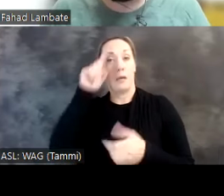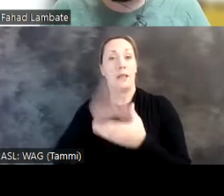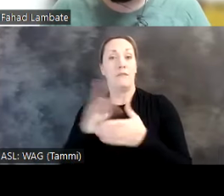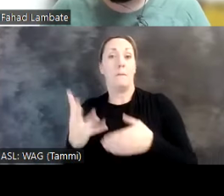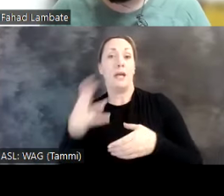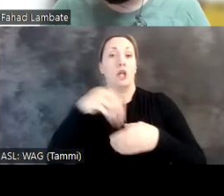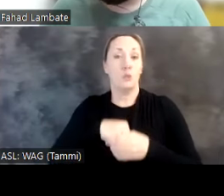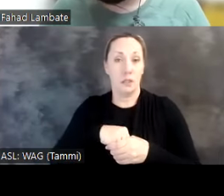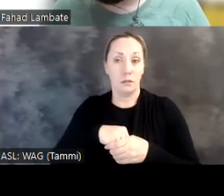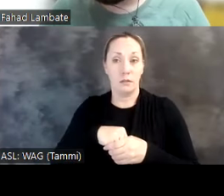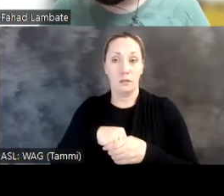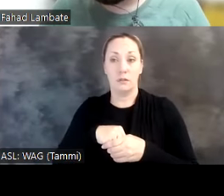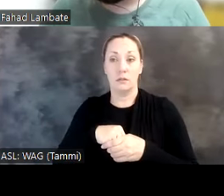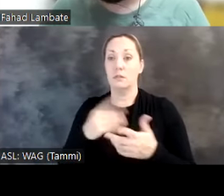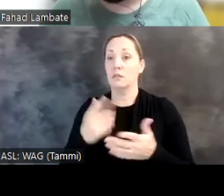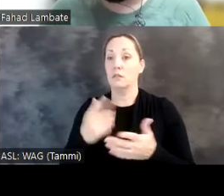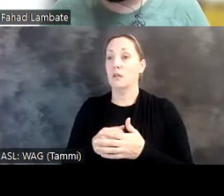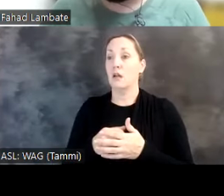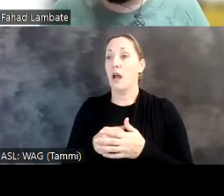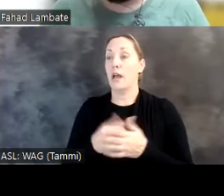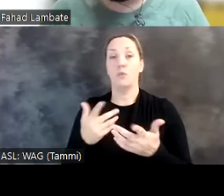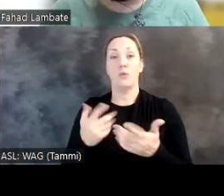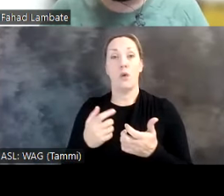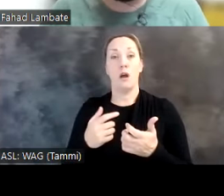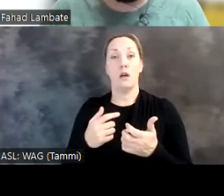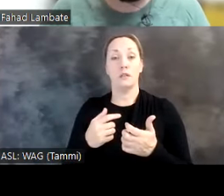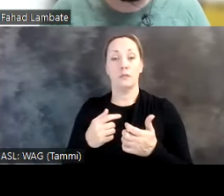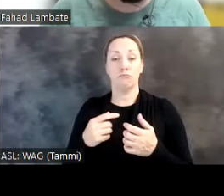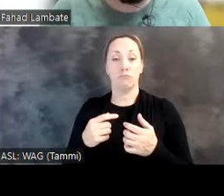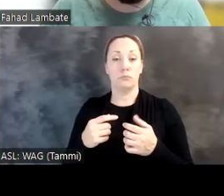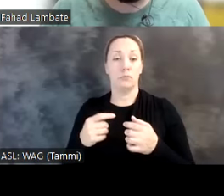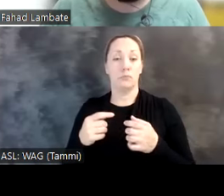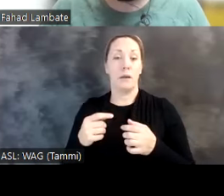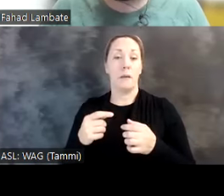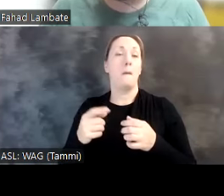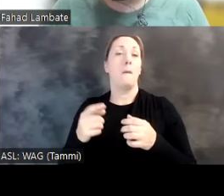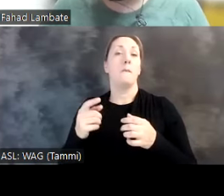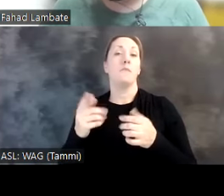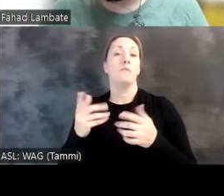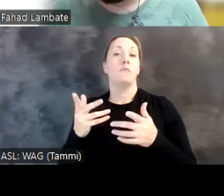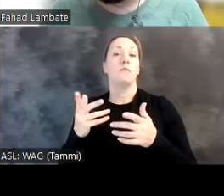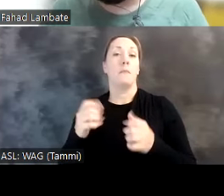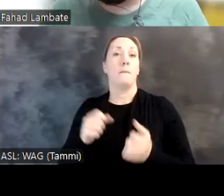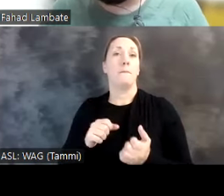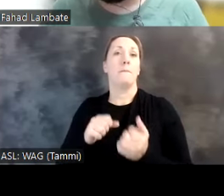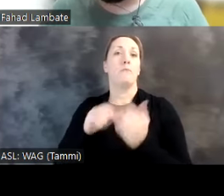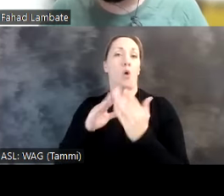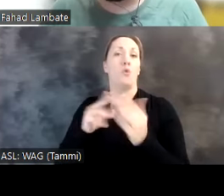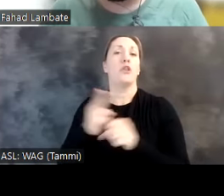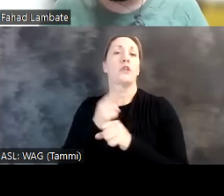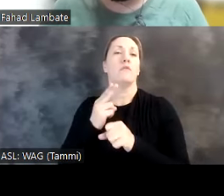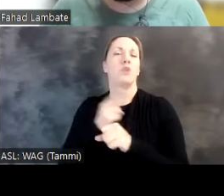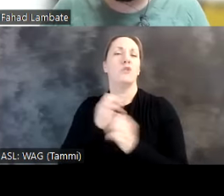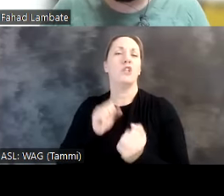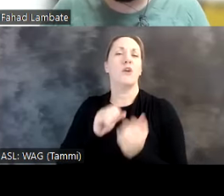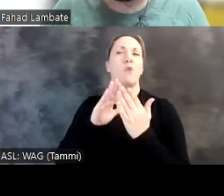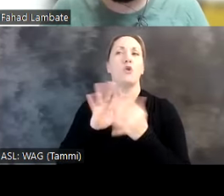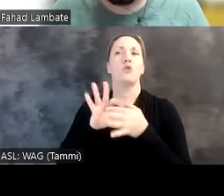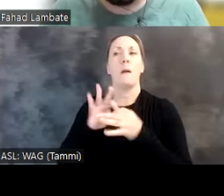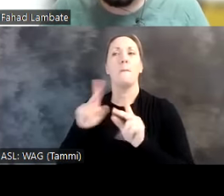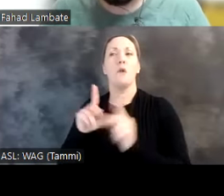we follow people first approach. So to ensure that people with disabilities are part of our solutions